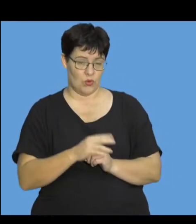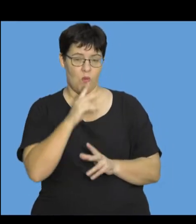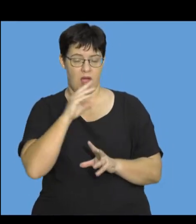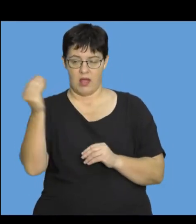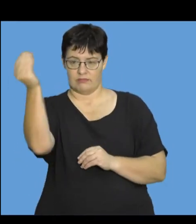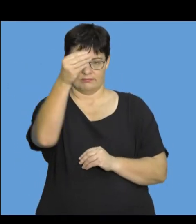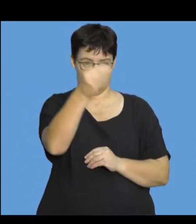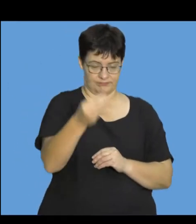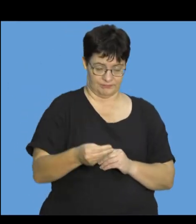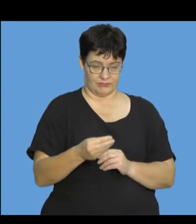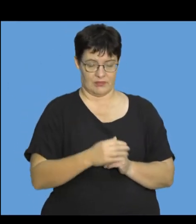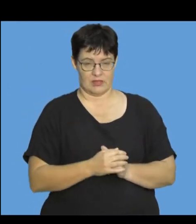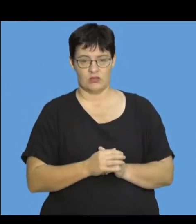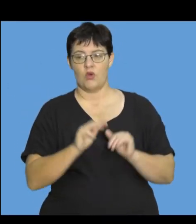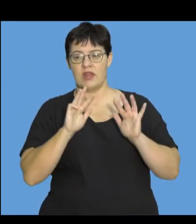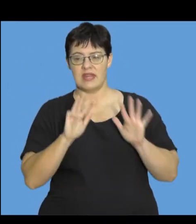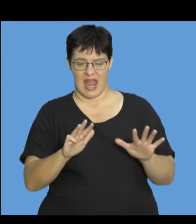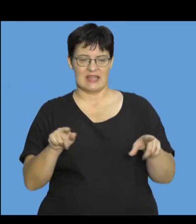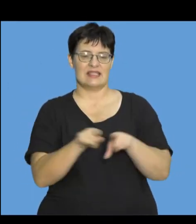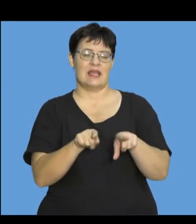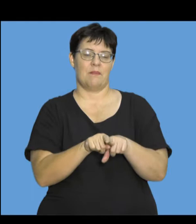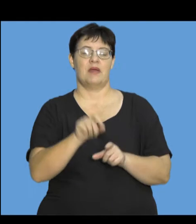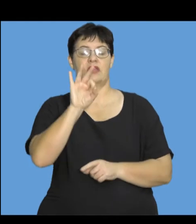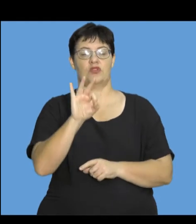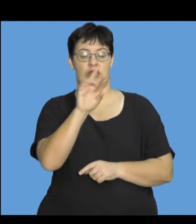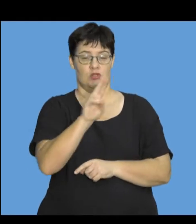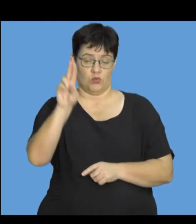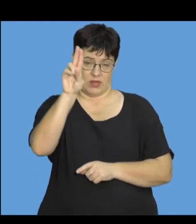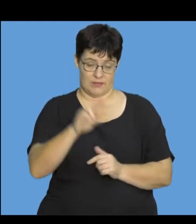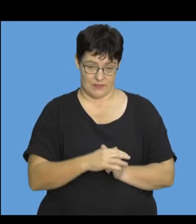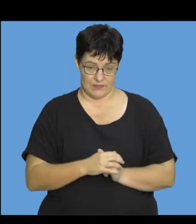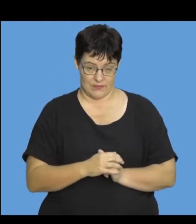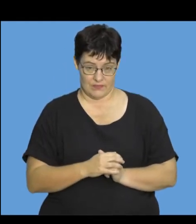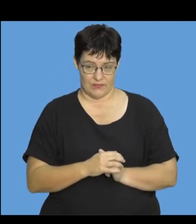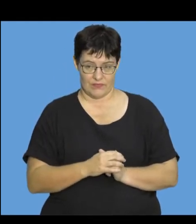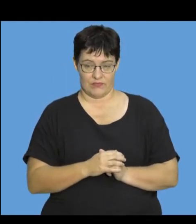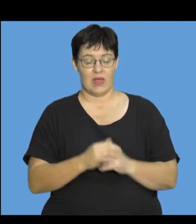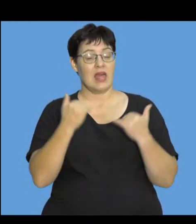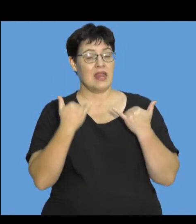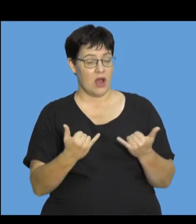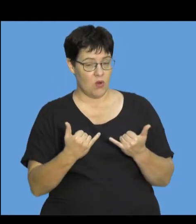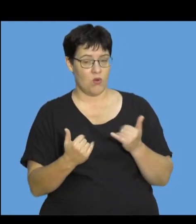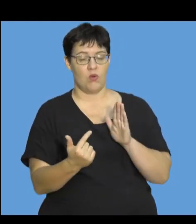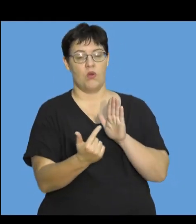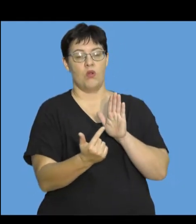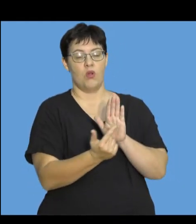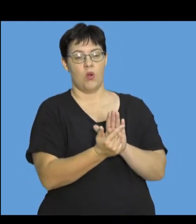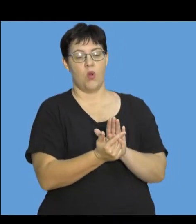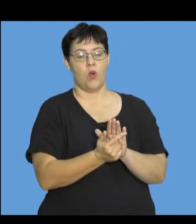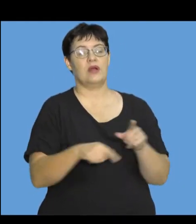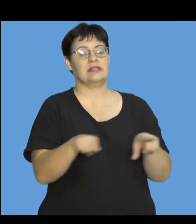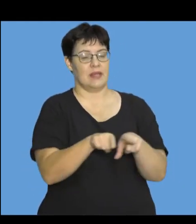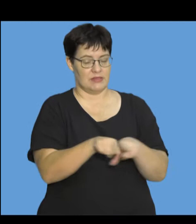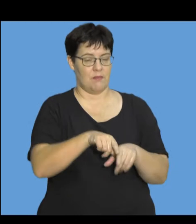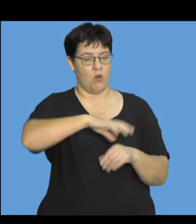going to distribute my 2 there. 9 is the same as 3 squared. Then from here, I will apply the laws all at the